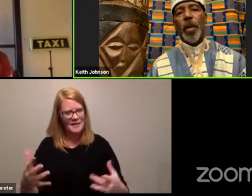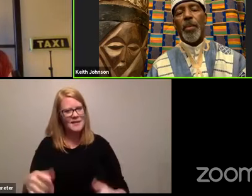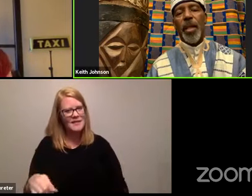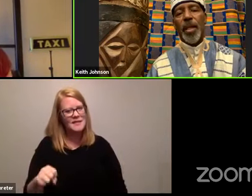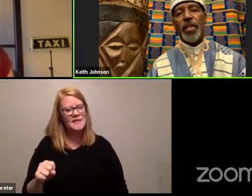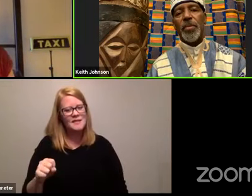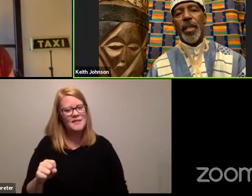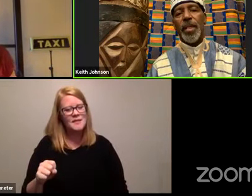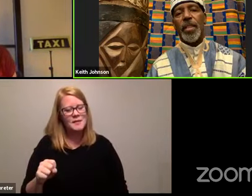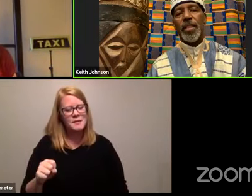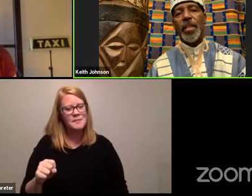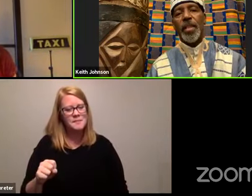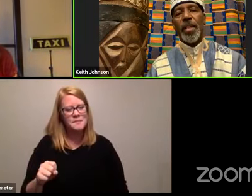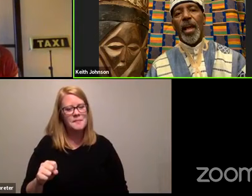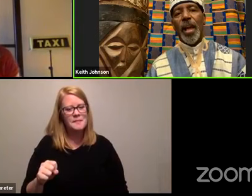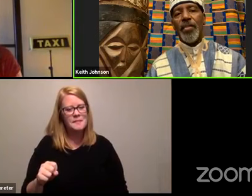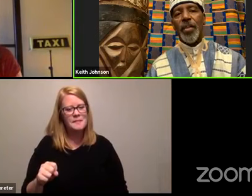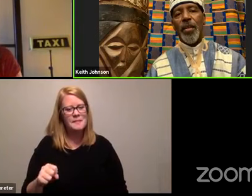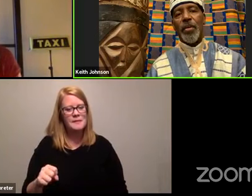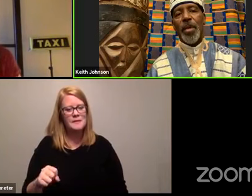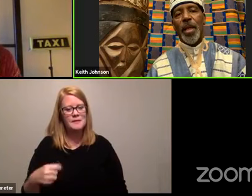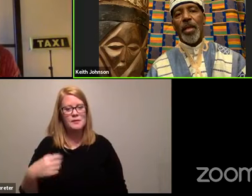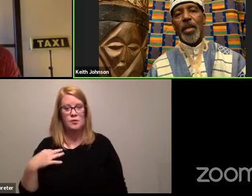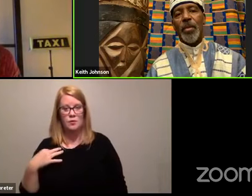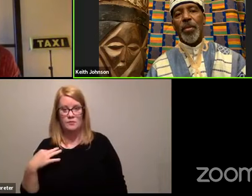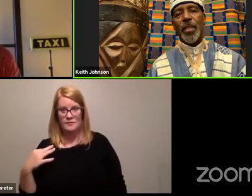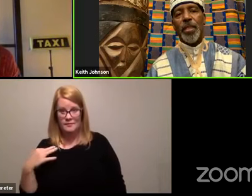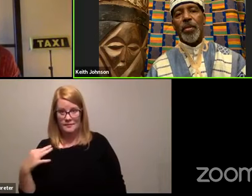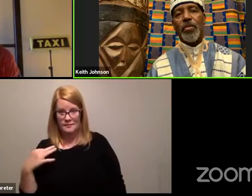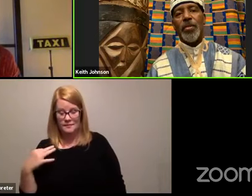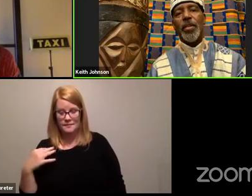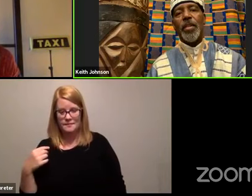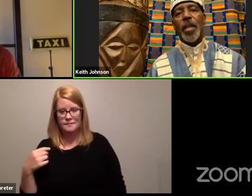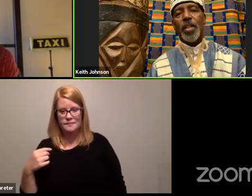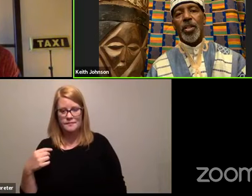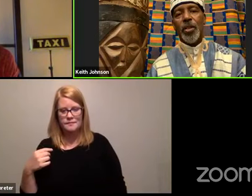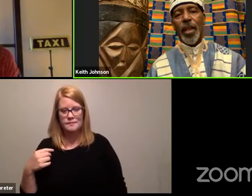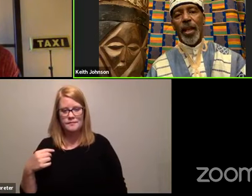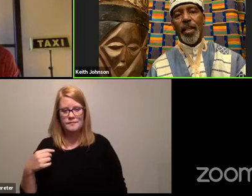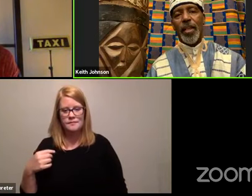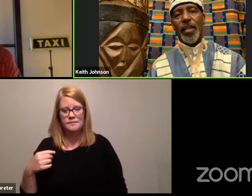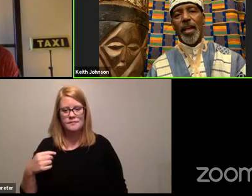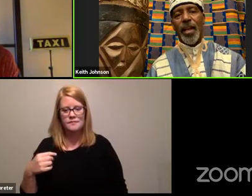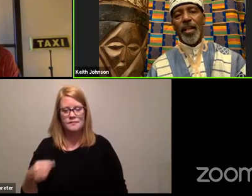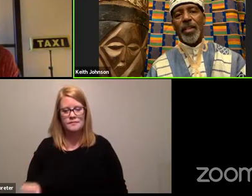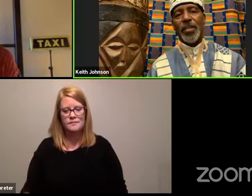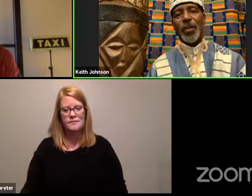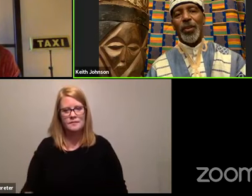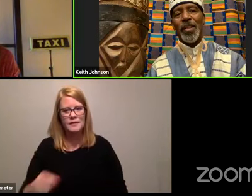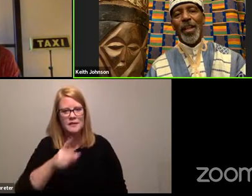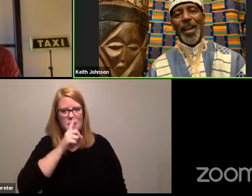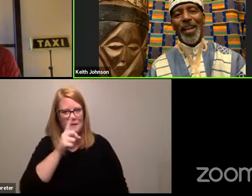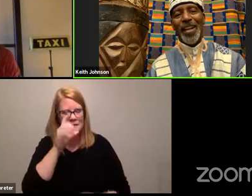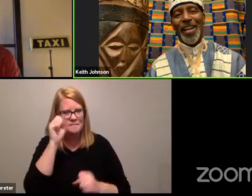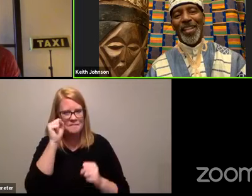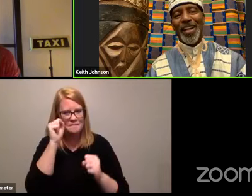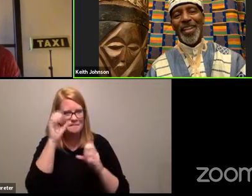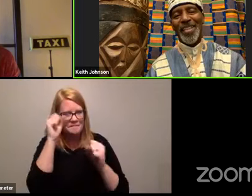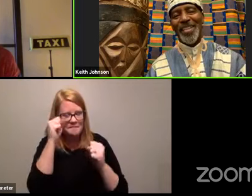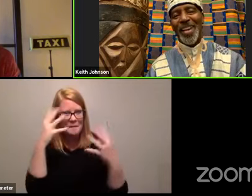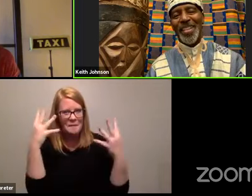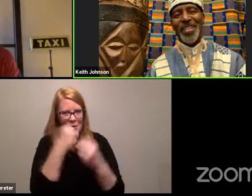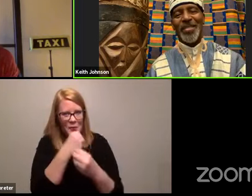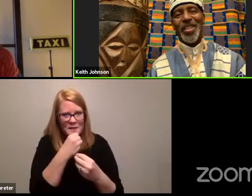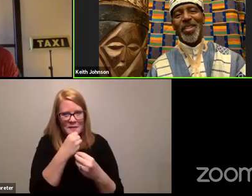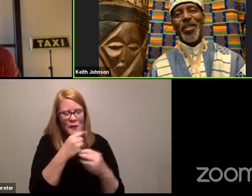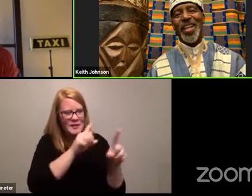And what amazed me is I've never met a piece of ashoke I didn't like. So I like lots